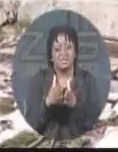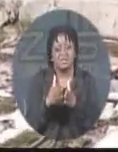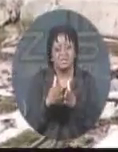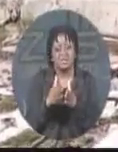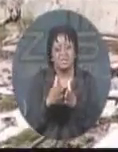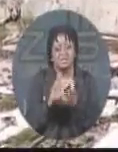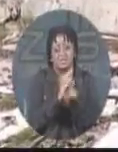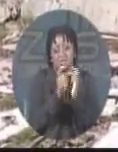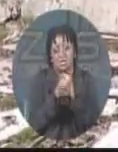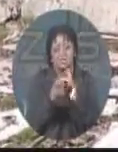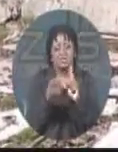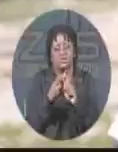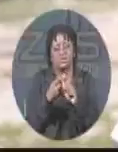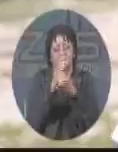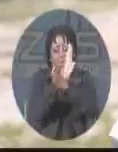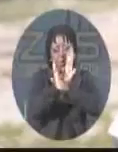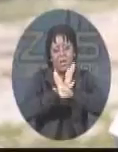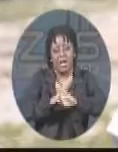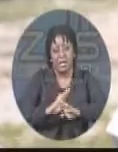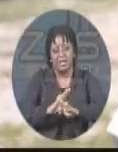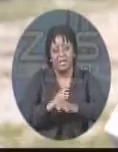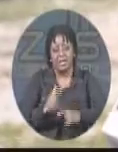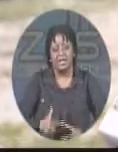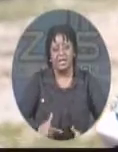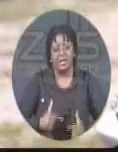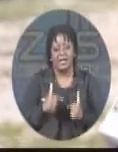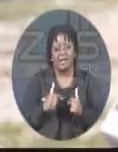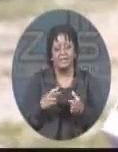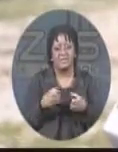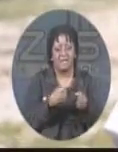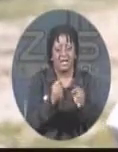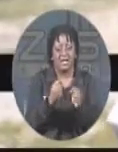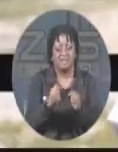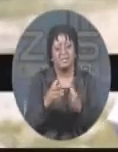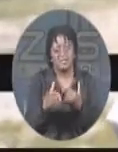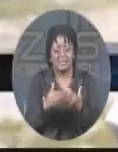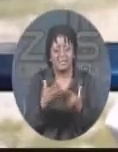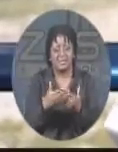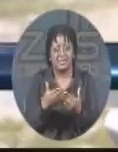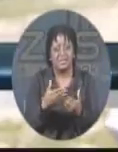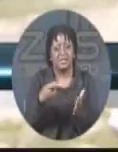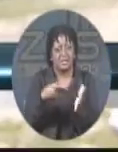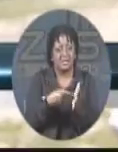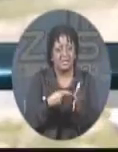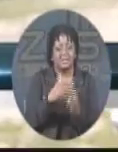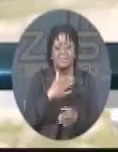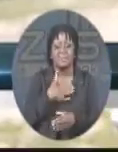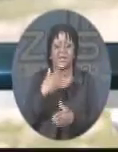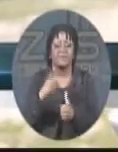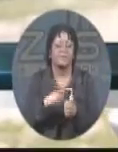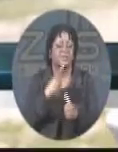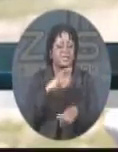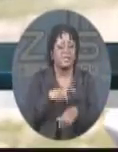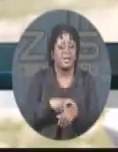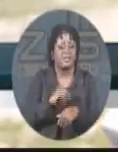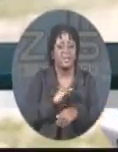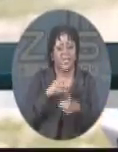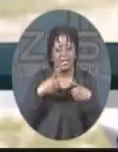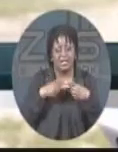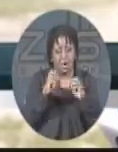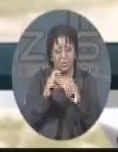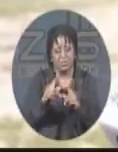lifestyle was quite easy. This is my first time, so I had the opportunity to go way north